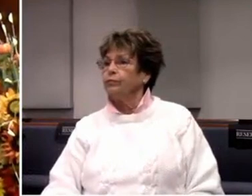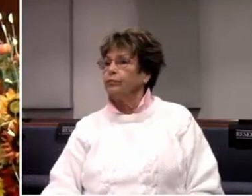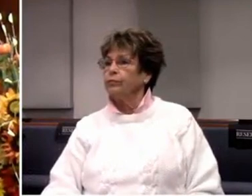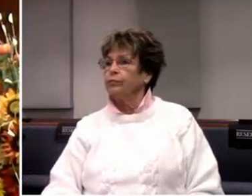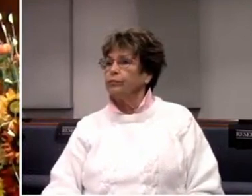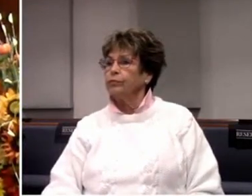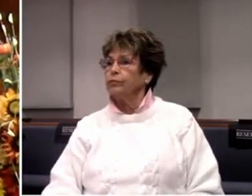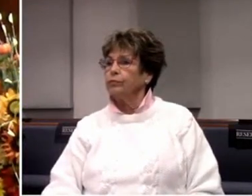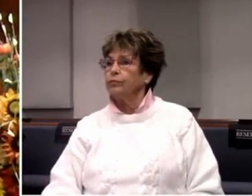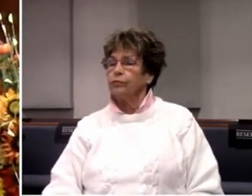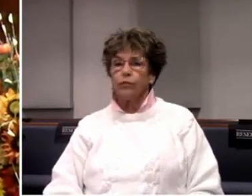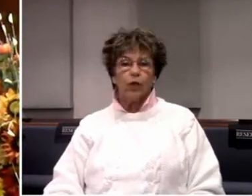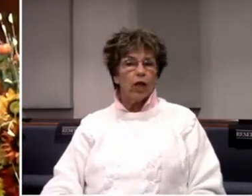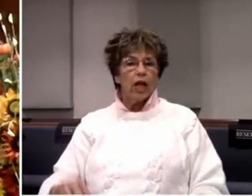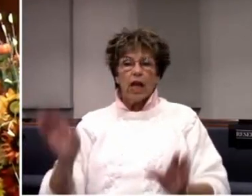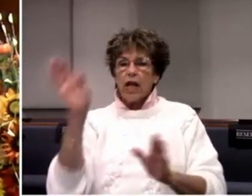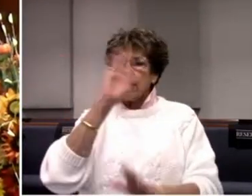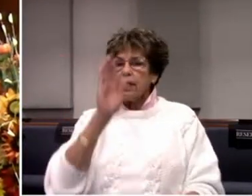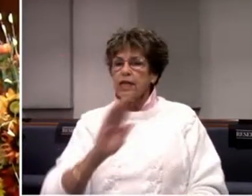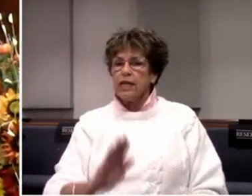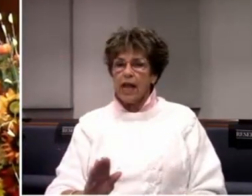"evil for evil."